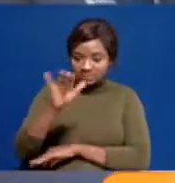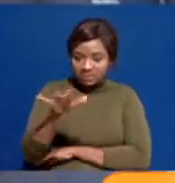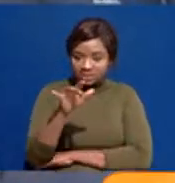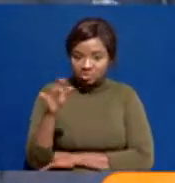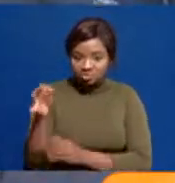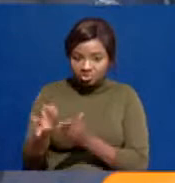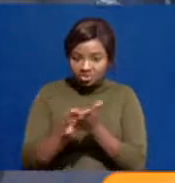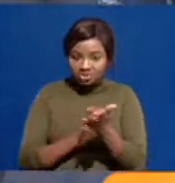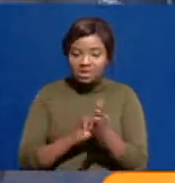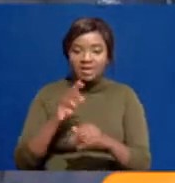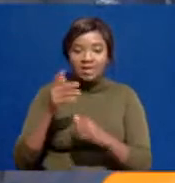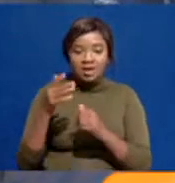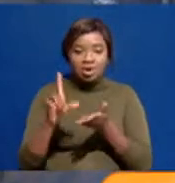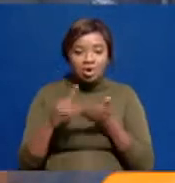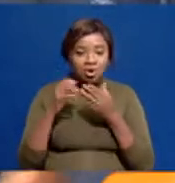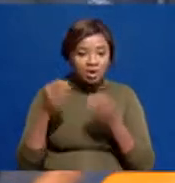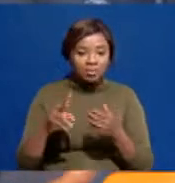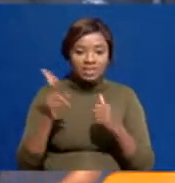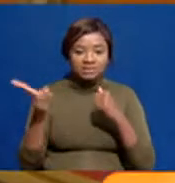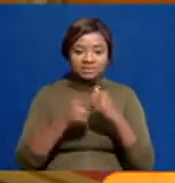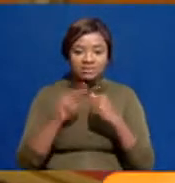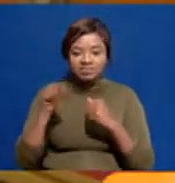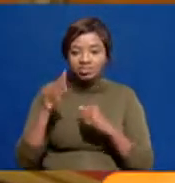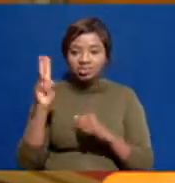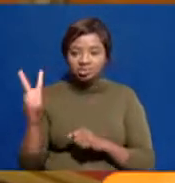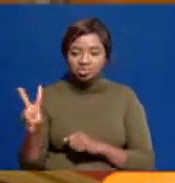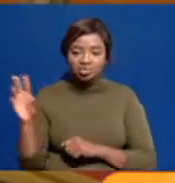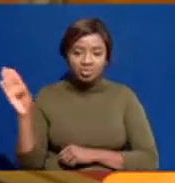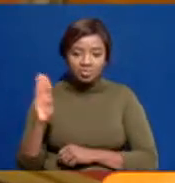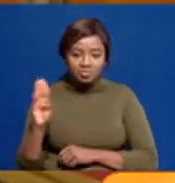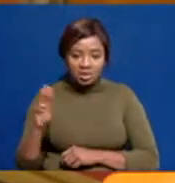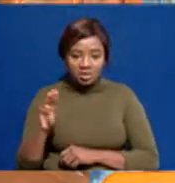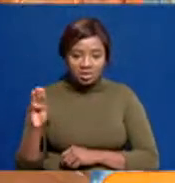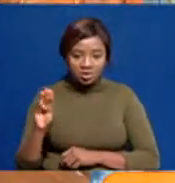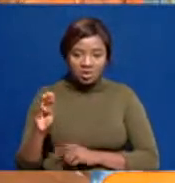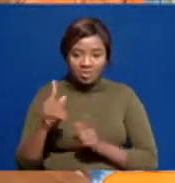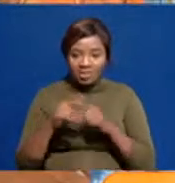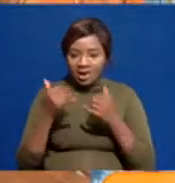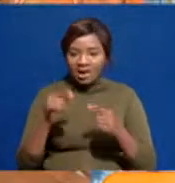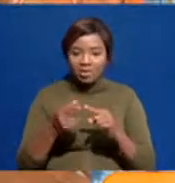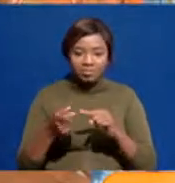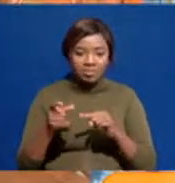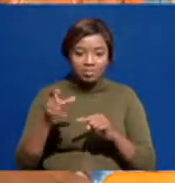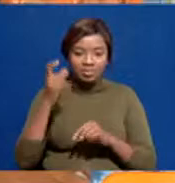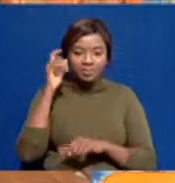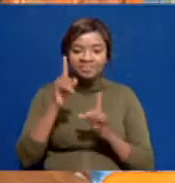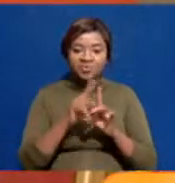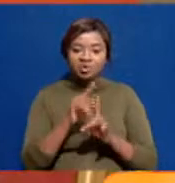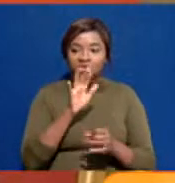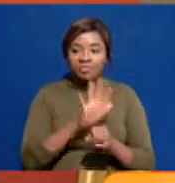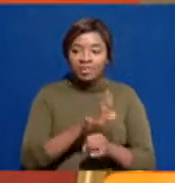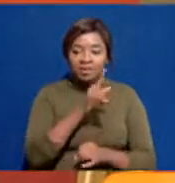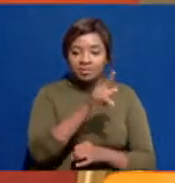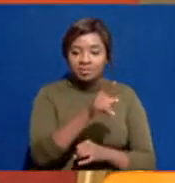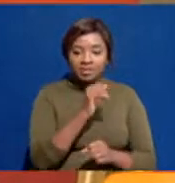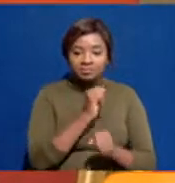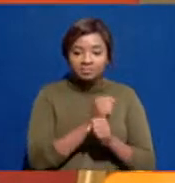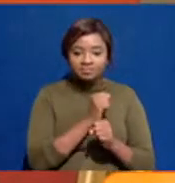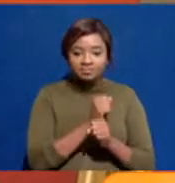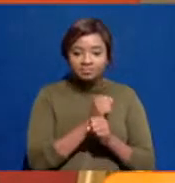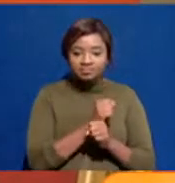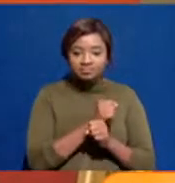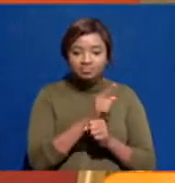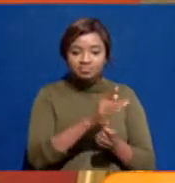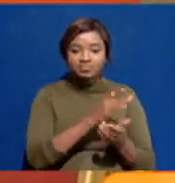billion. But the date has since escalated. Chiloba says some of service providers like the American Towers that leases towers